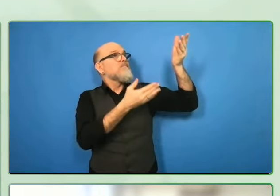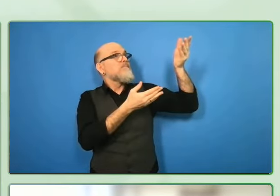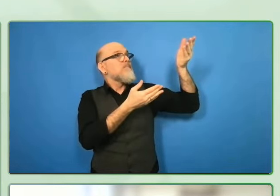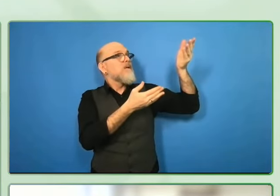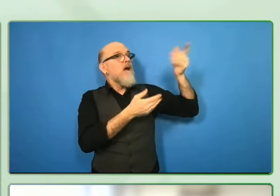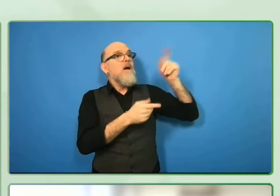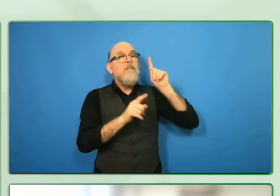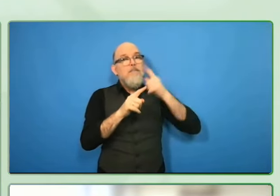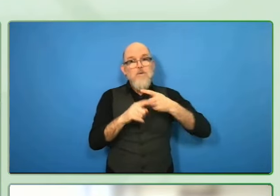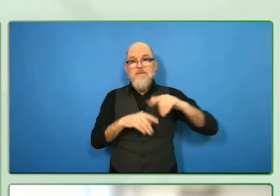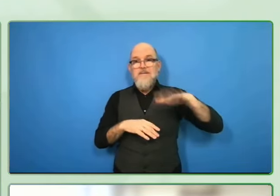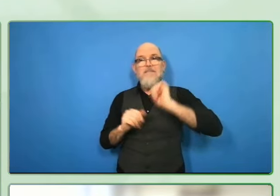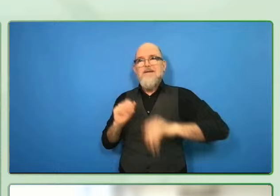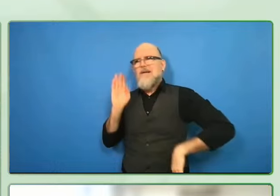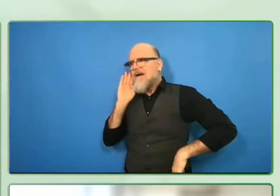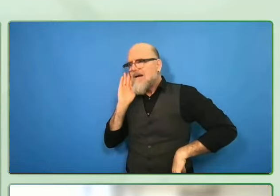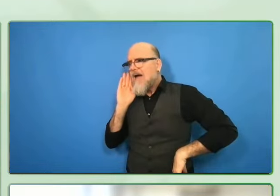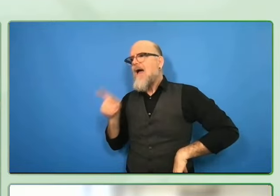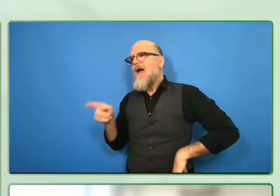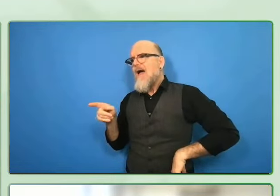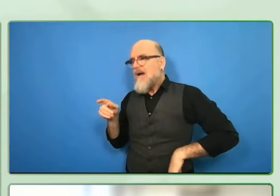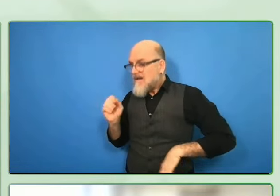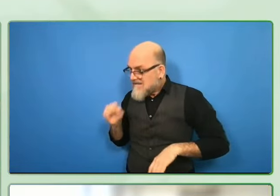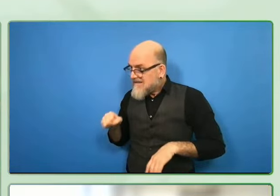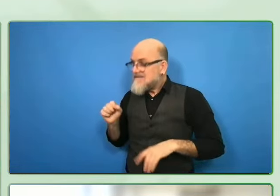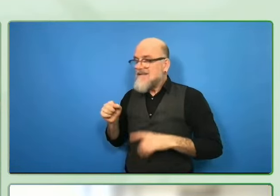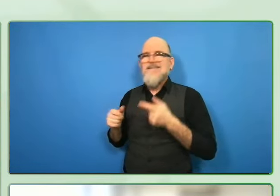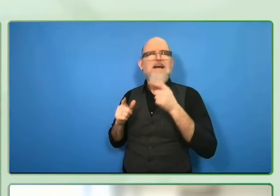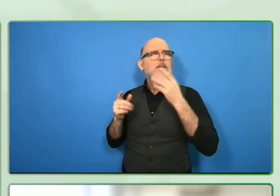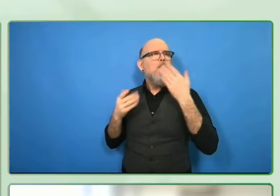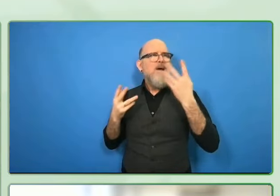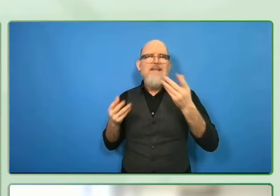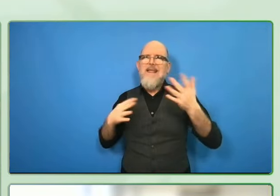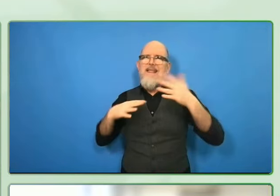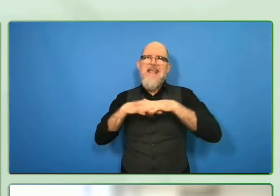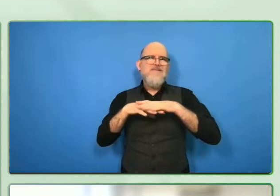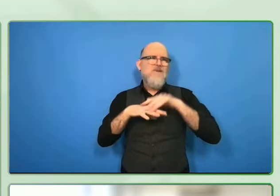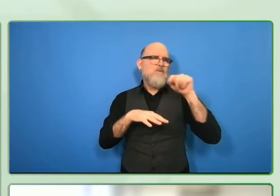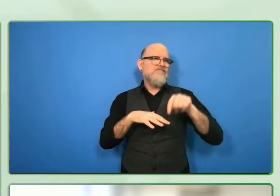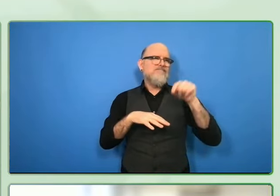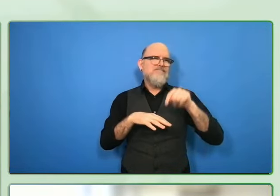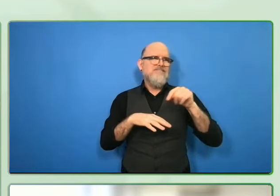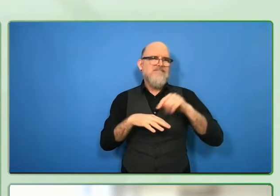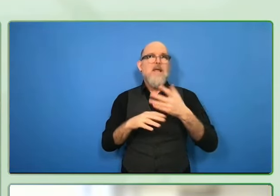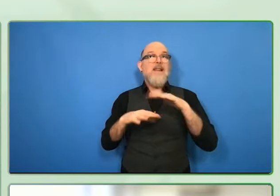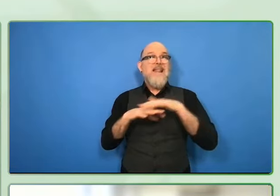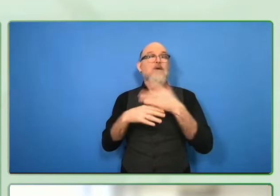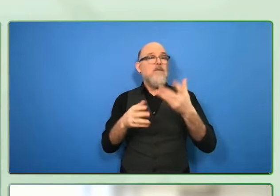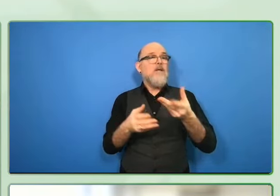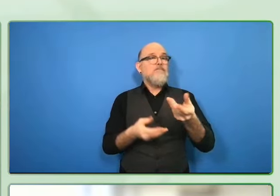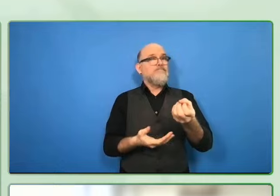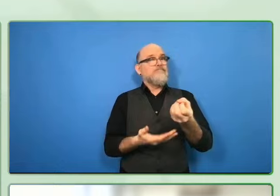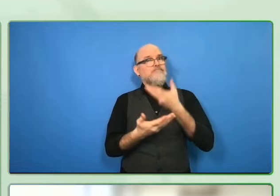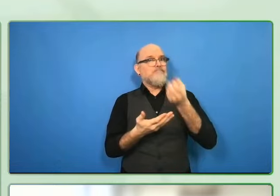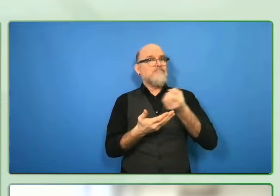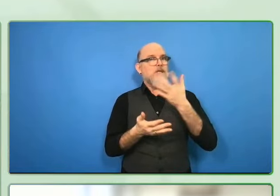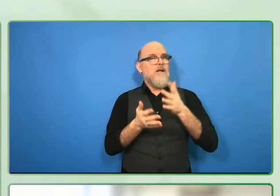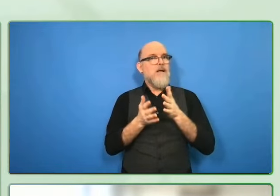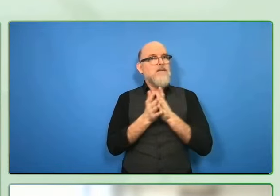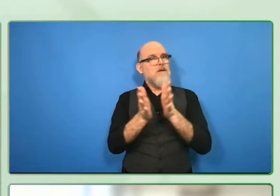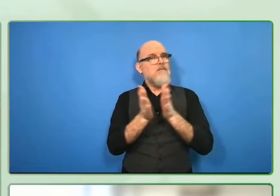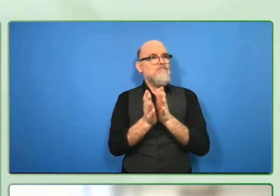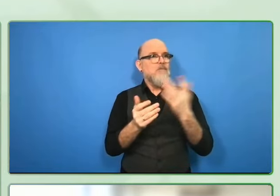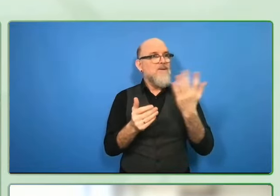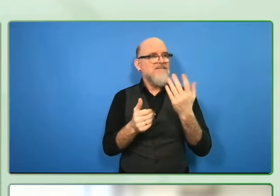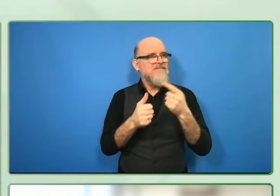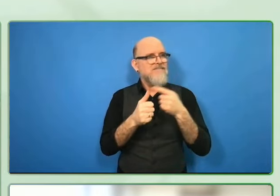and employee resource groups saying to us about why they decided that an effective and efficient workplace adjustment process